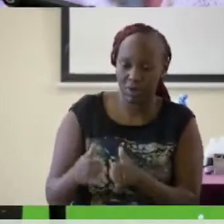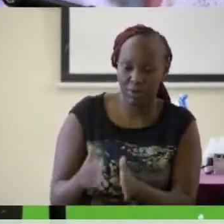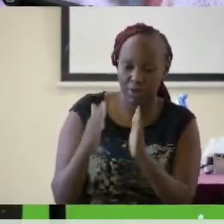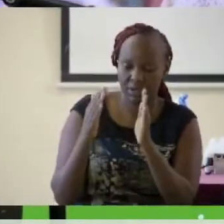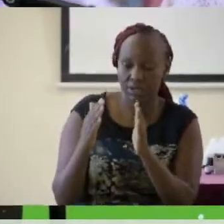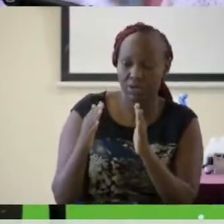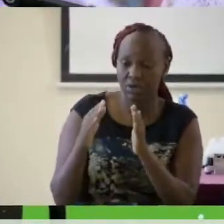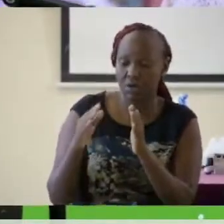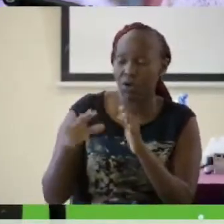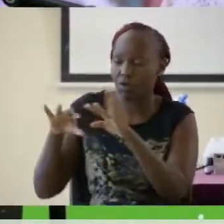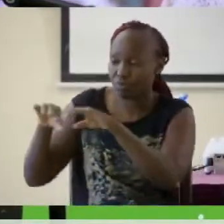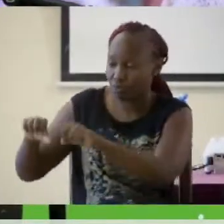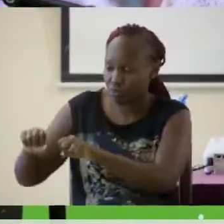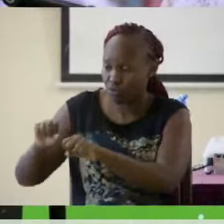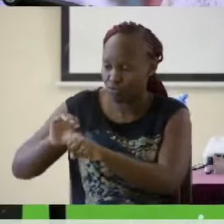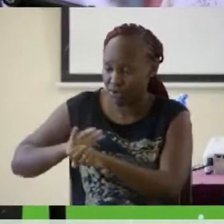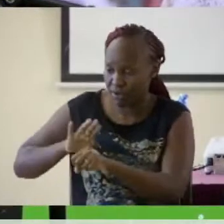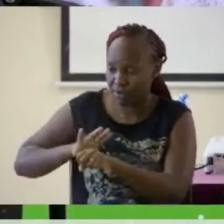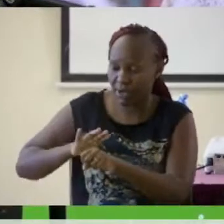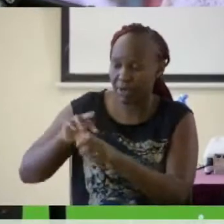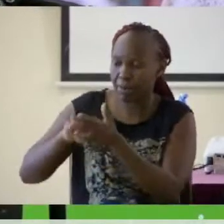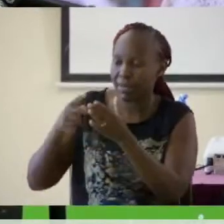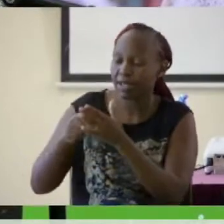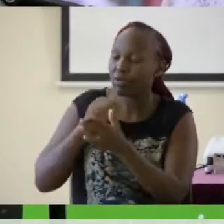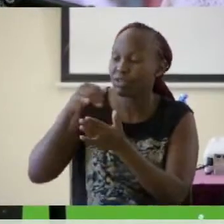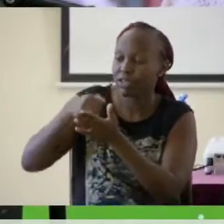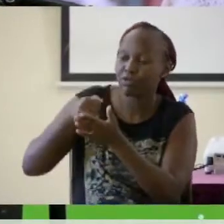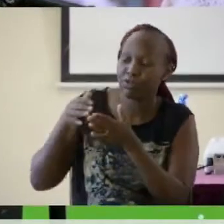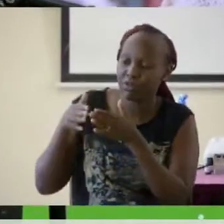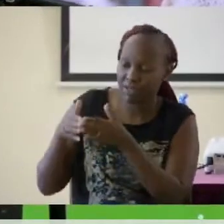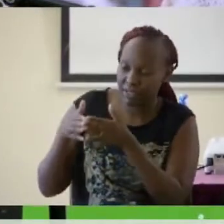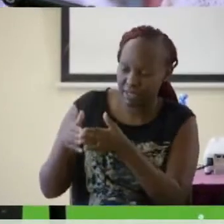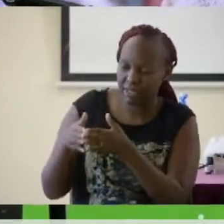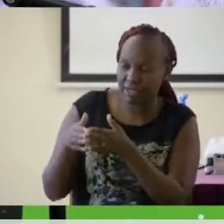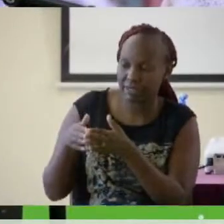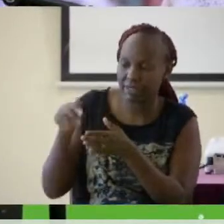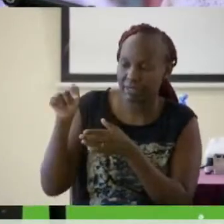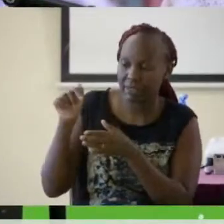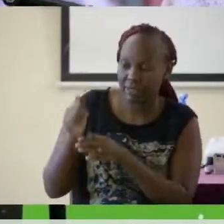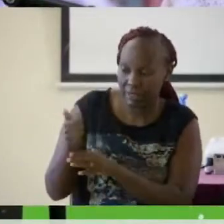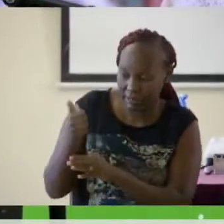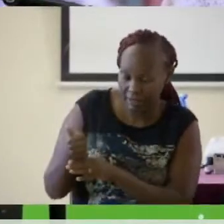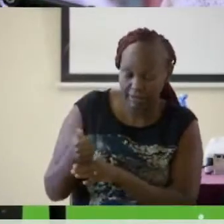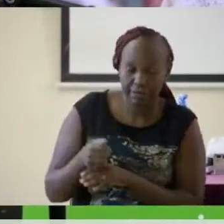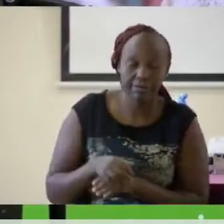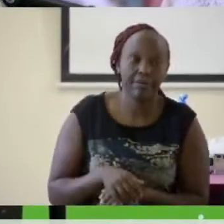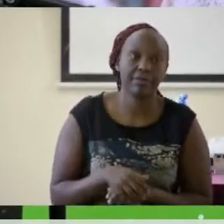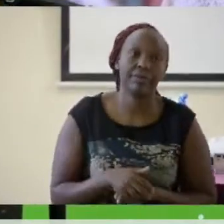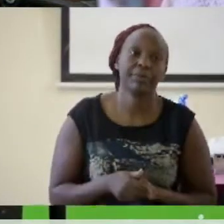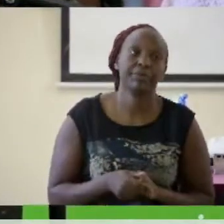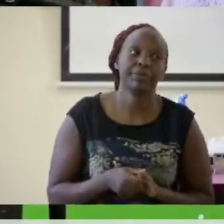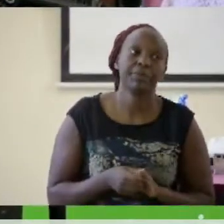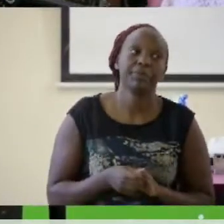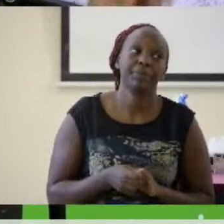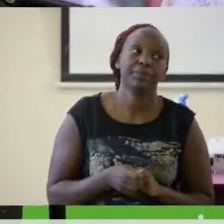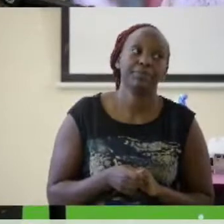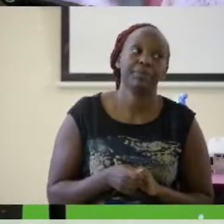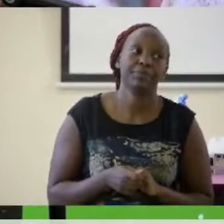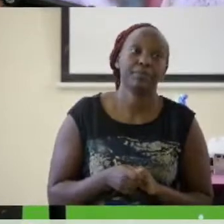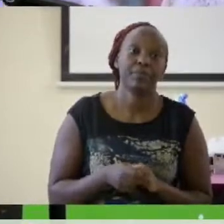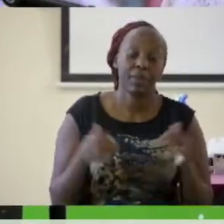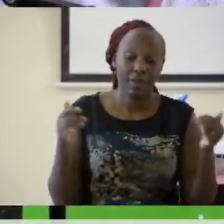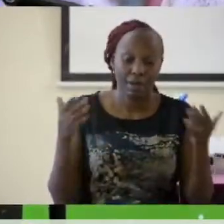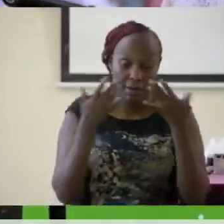widow inheritance that do not involve the sexual act. Now, once